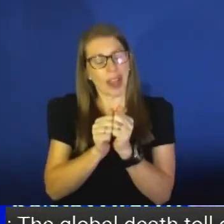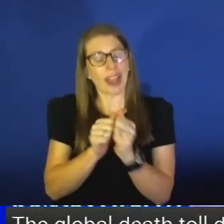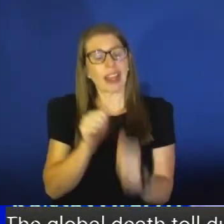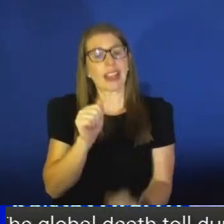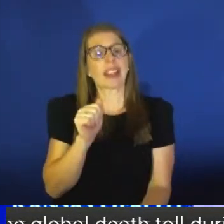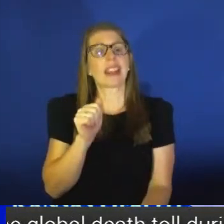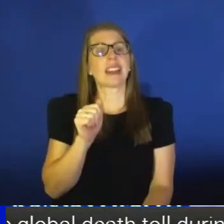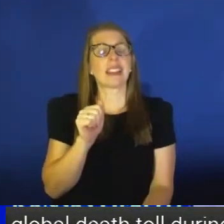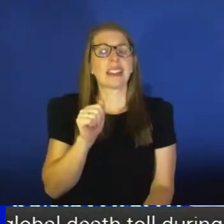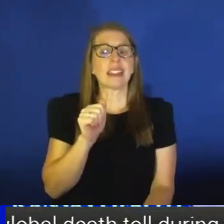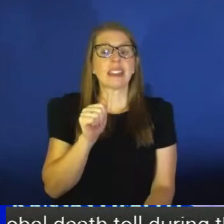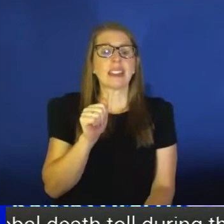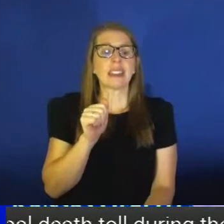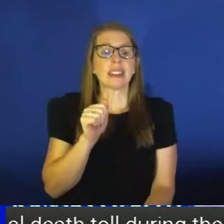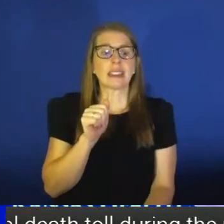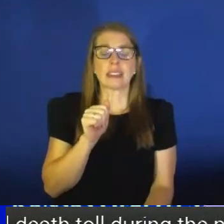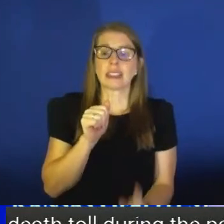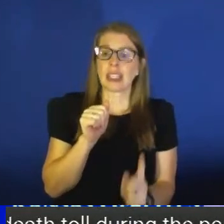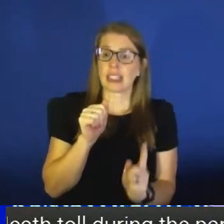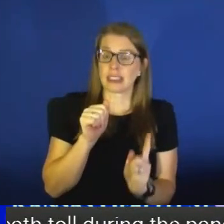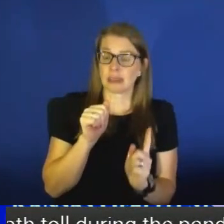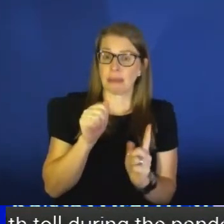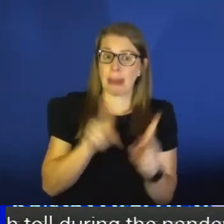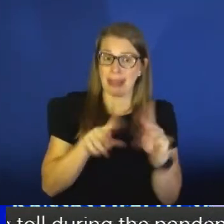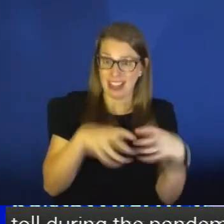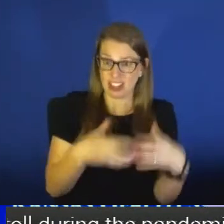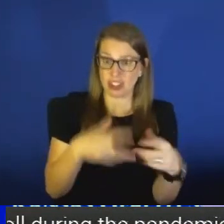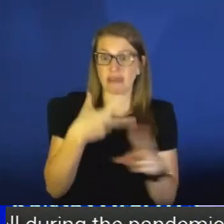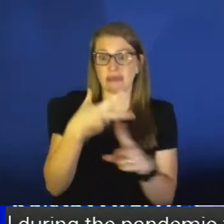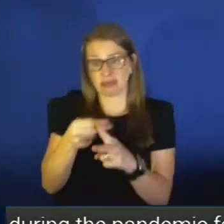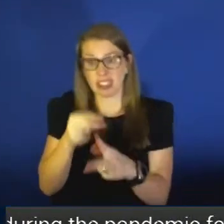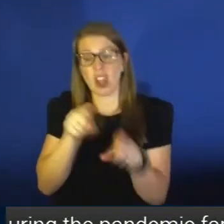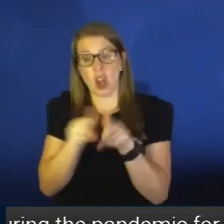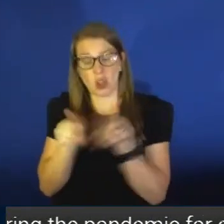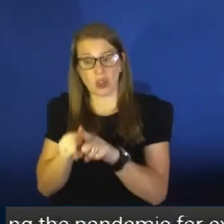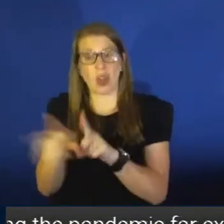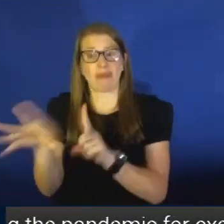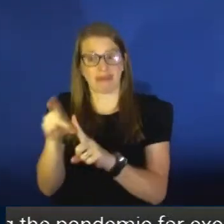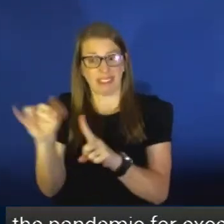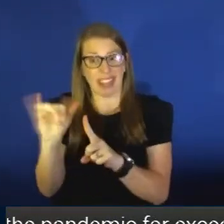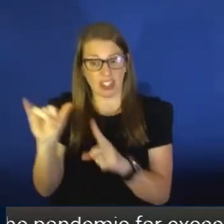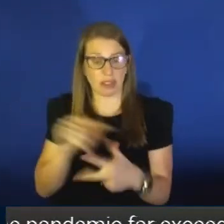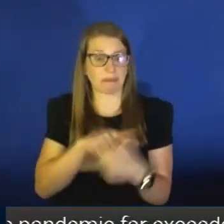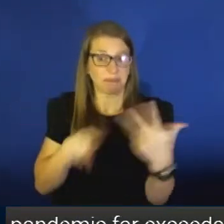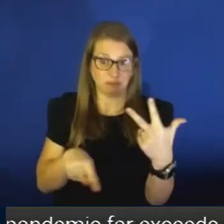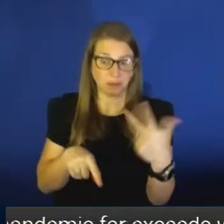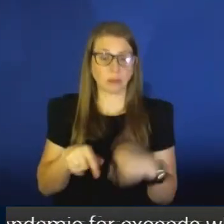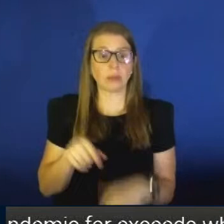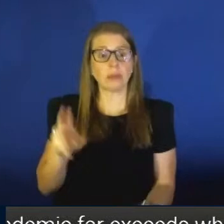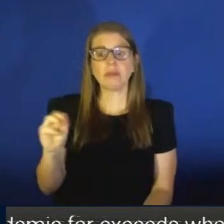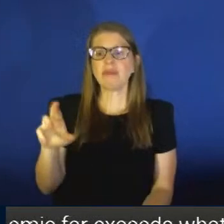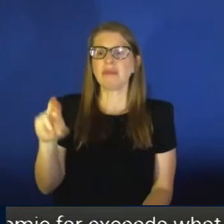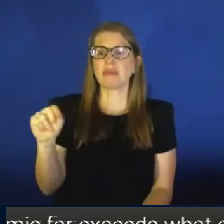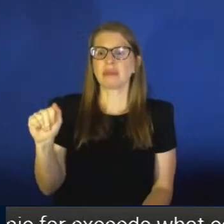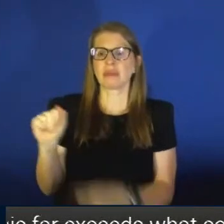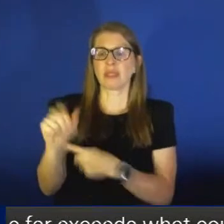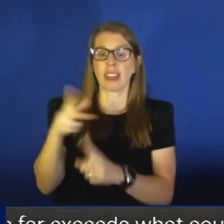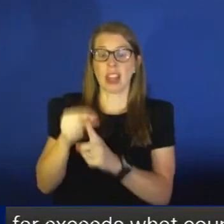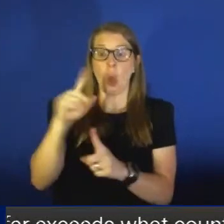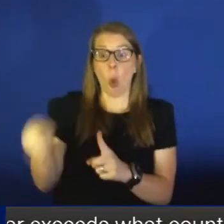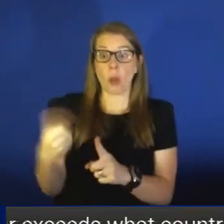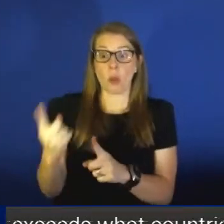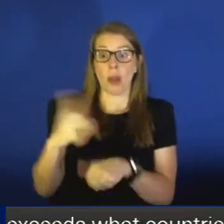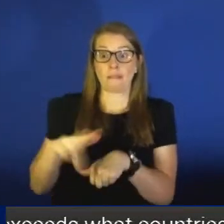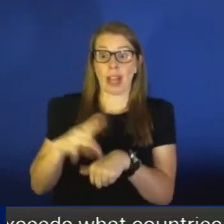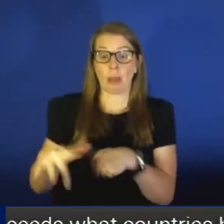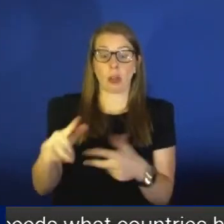also population immunity, they have pivoted towards this stance. I think if we didn't have the mRNA vaccines and this is the only one we had available, it